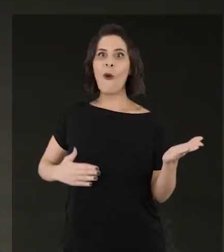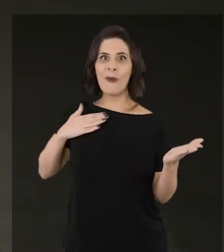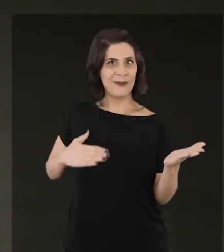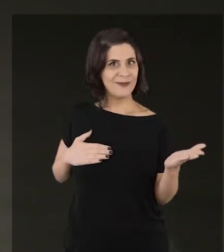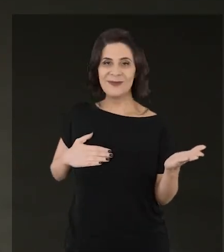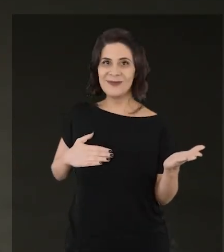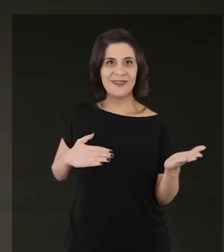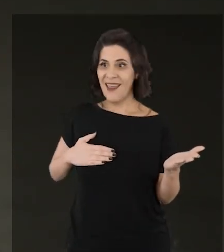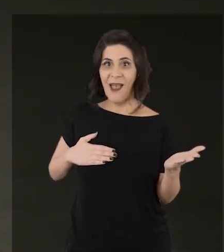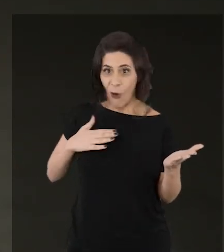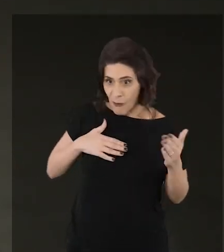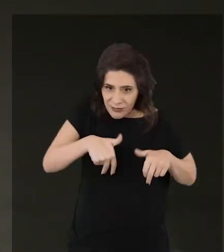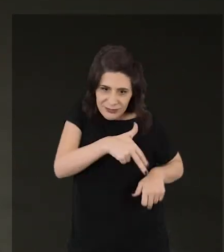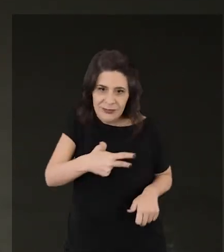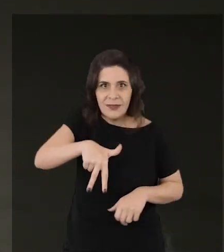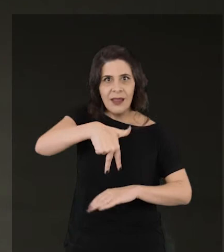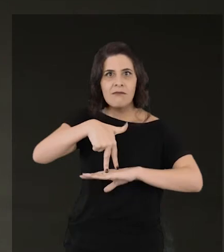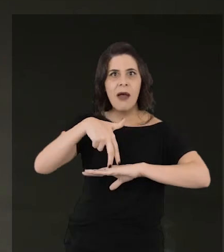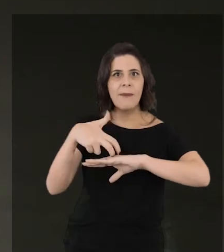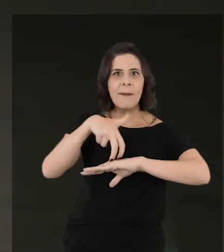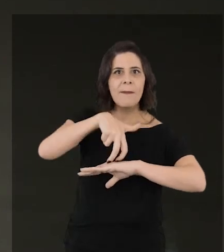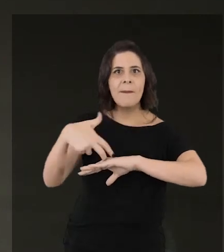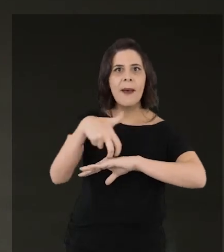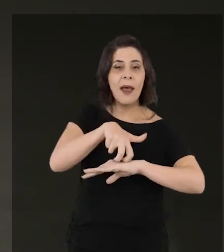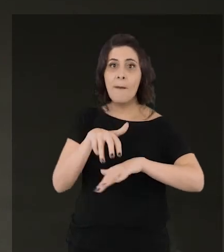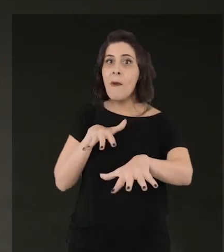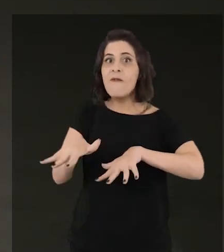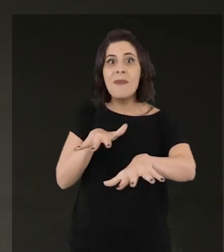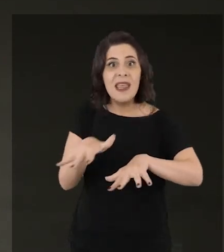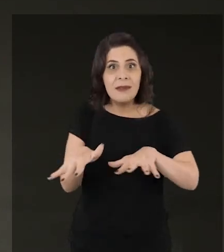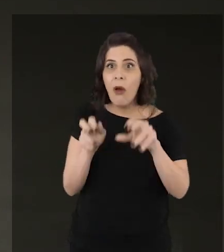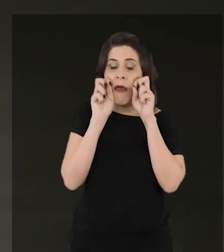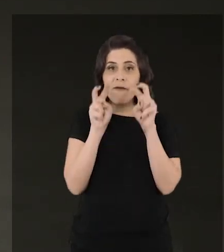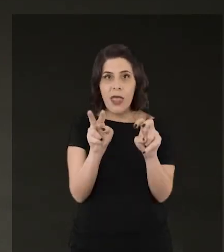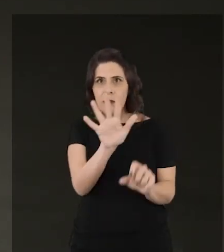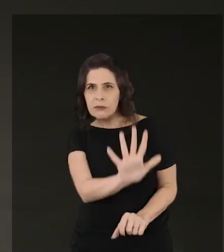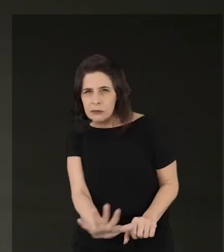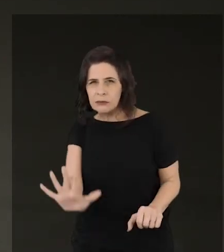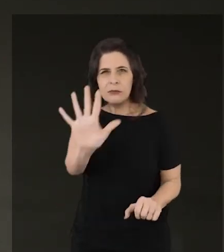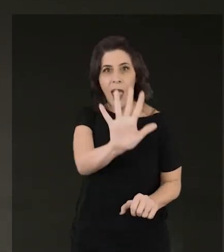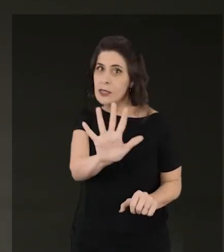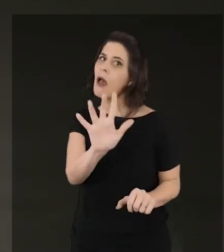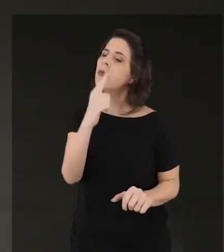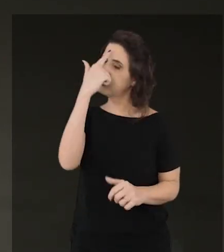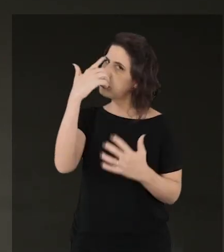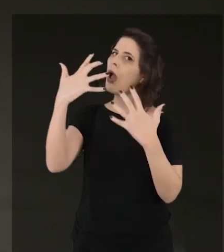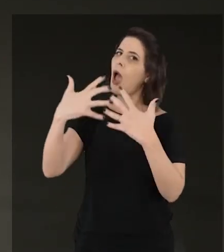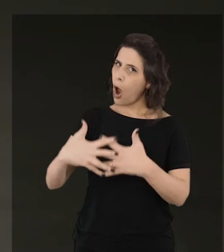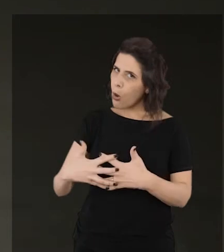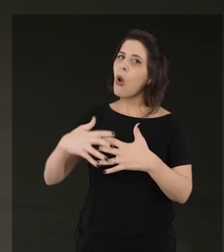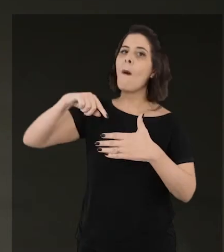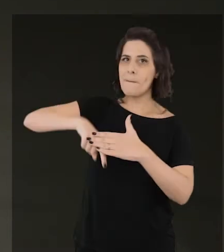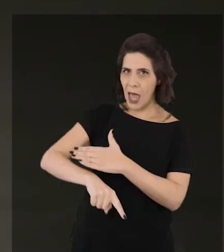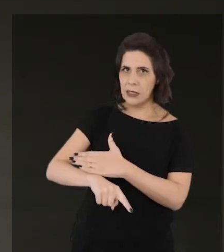bodies moving around, lit, being looked at. All of that is complex. It shows